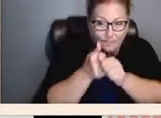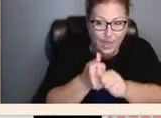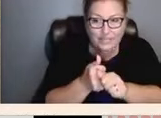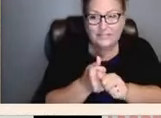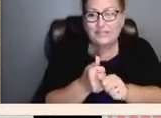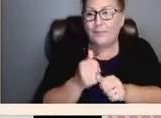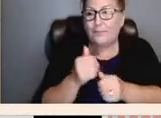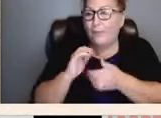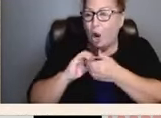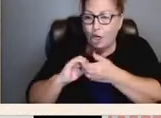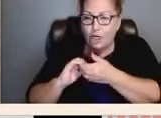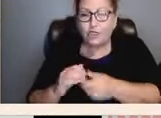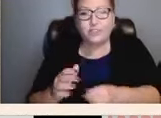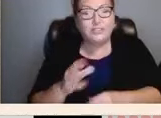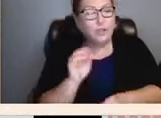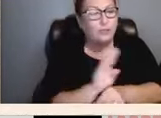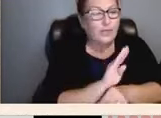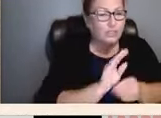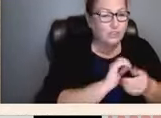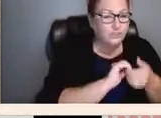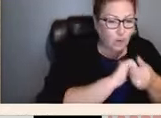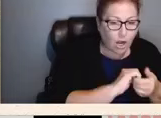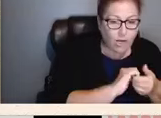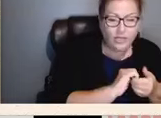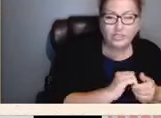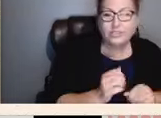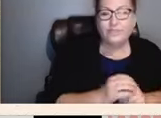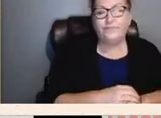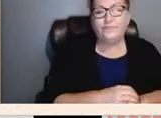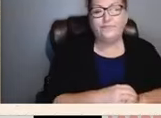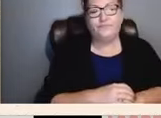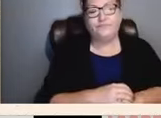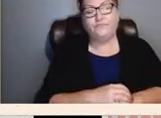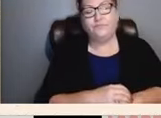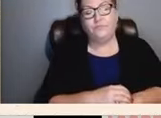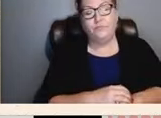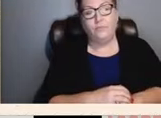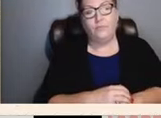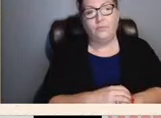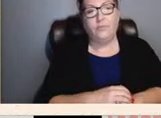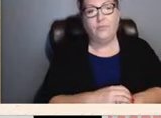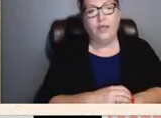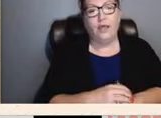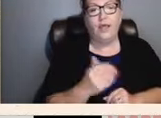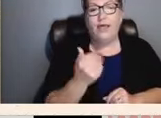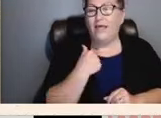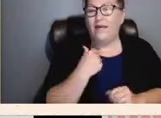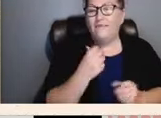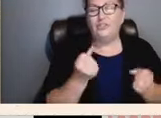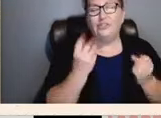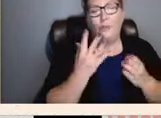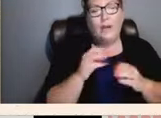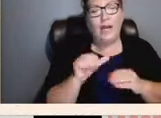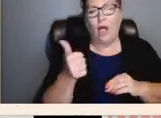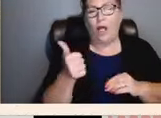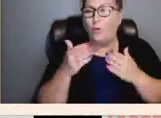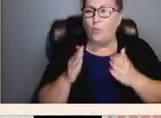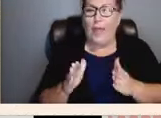partners, your business partners. There's so many other ways. I